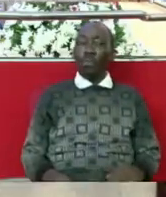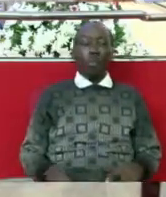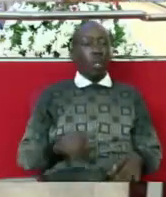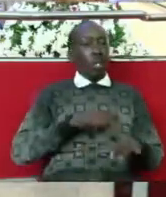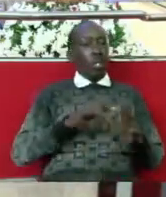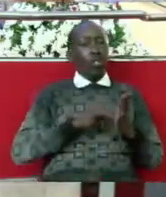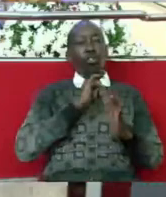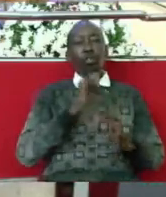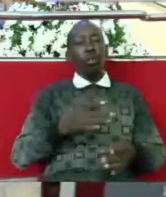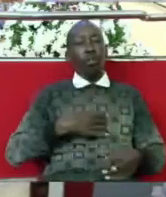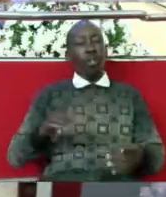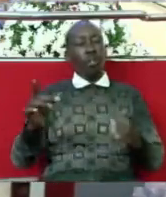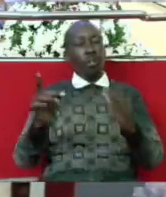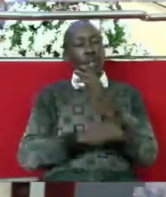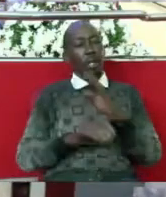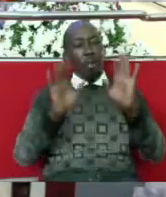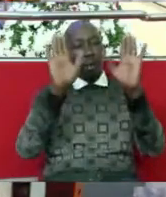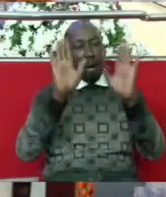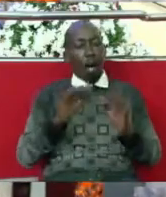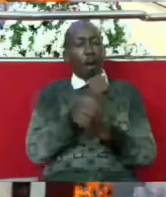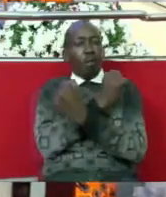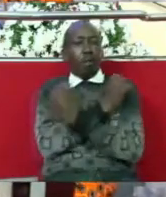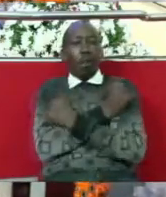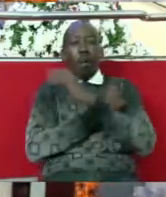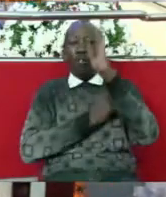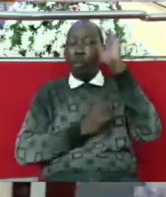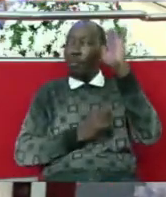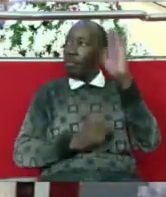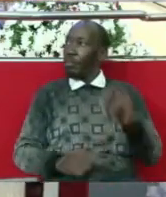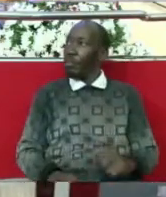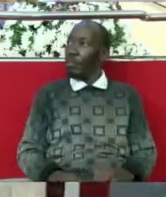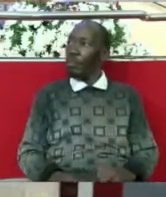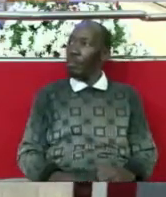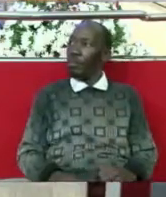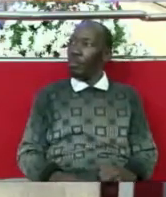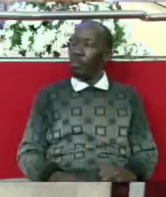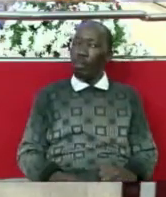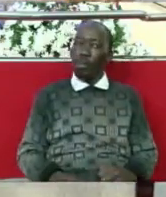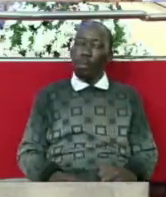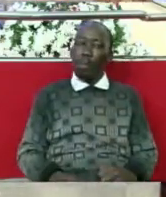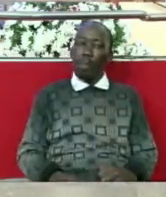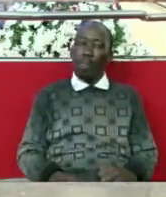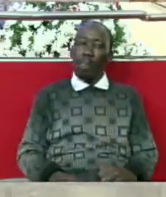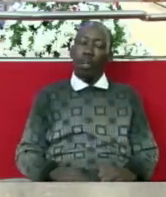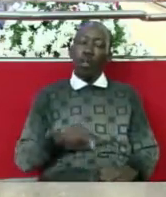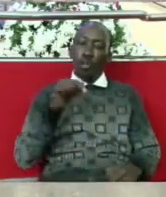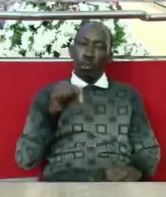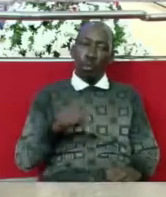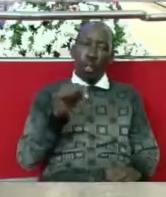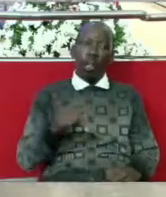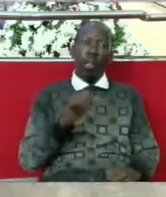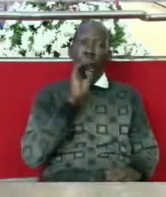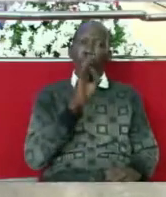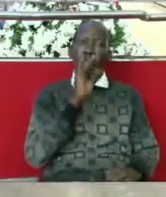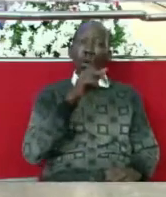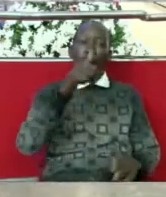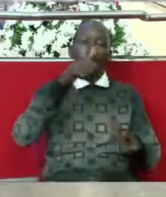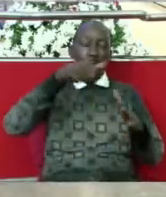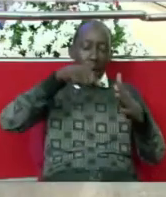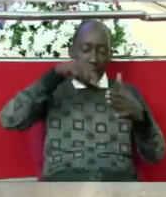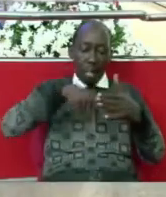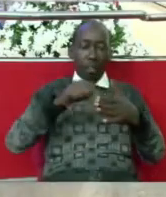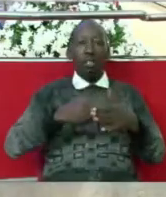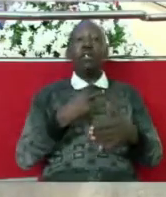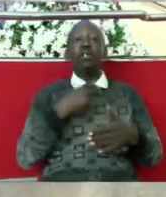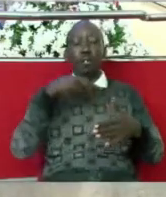not prestigious to love him. Iliko kitu ya hadhi na heshima kumtumikia. Today, if you're under the sound of my voice,